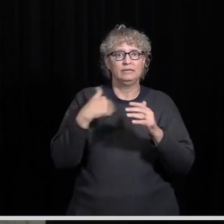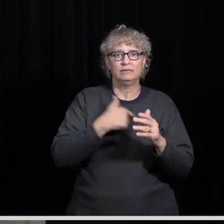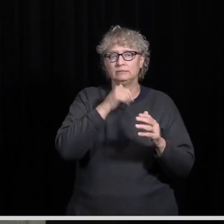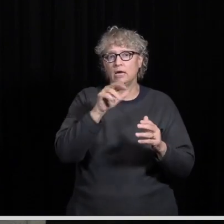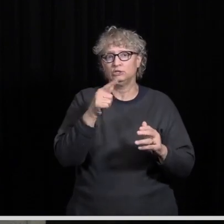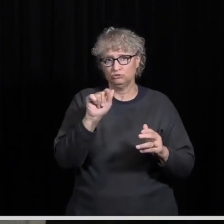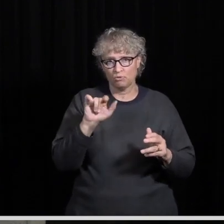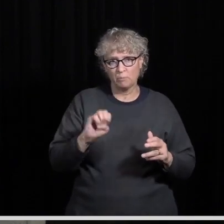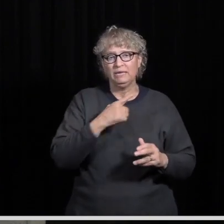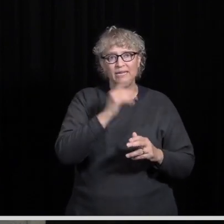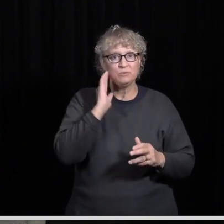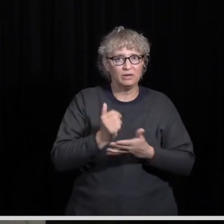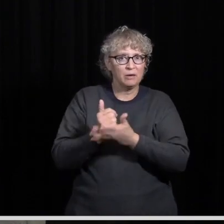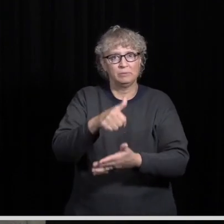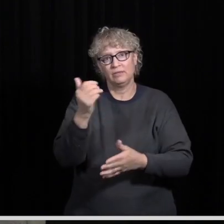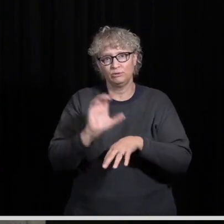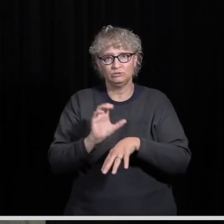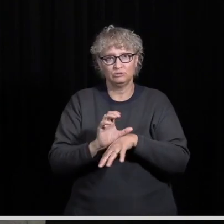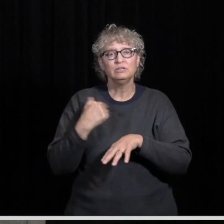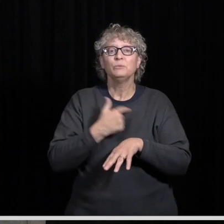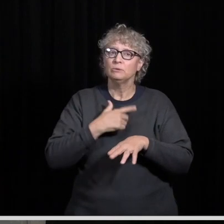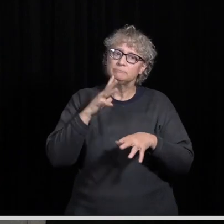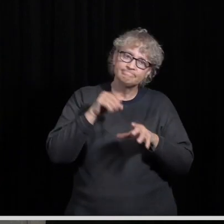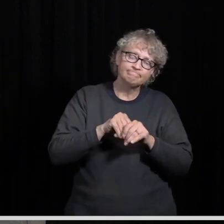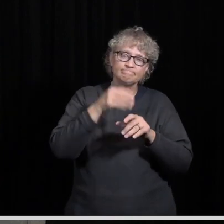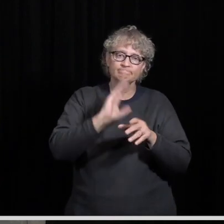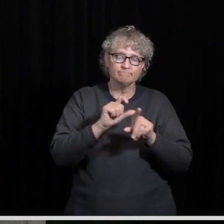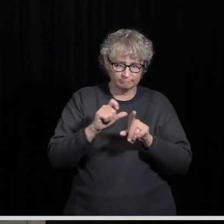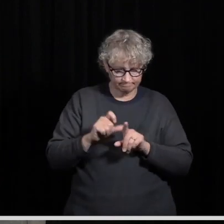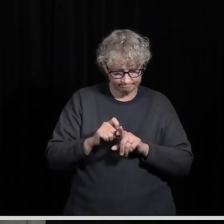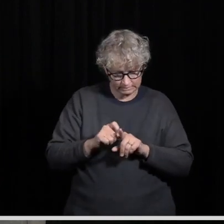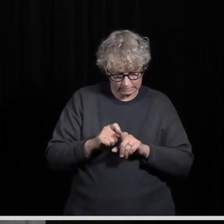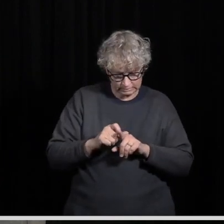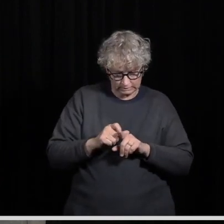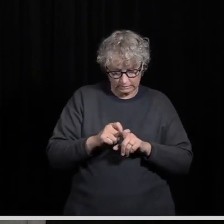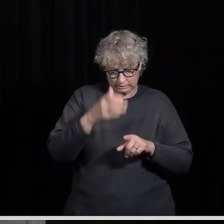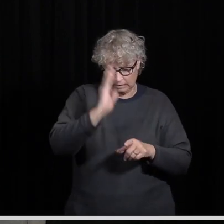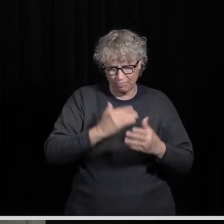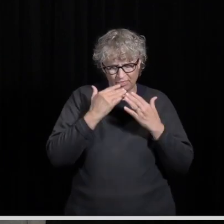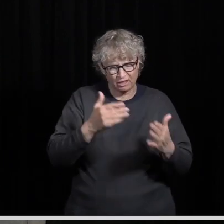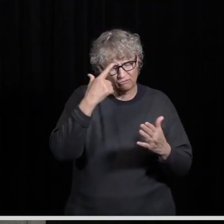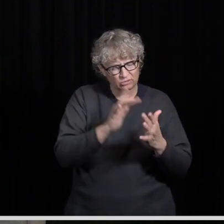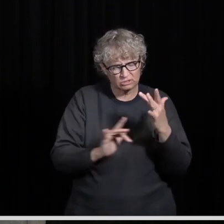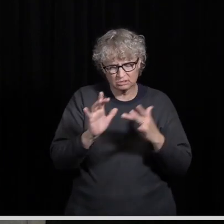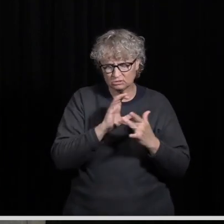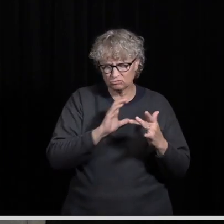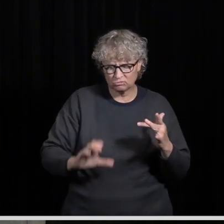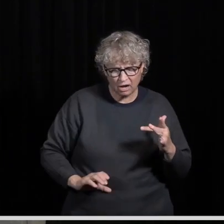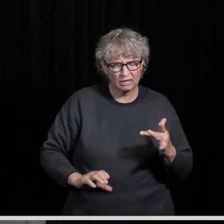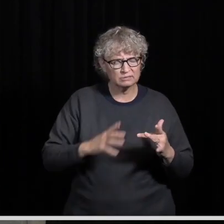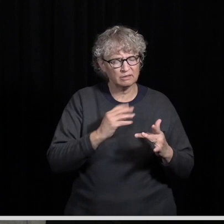helping another church this weekend, and then we're going to get into God's Word. So pray with me. God, thank you so much for Jesus Christ. Thank you for the fellowship that we share in